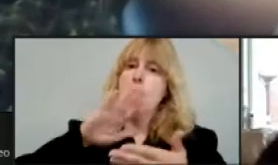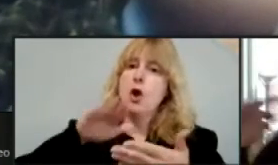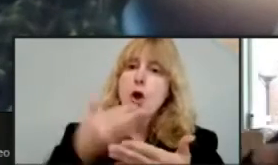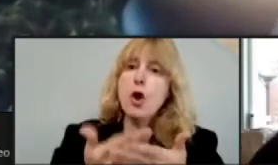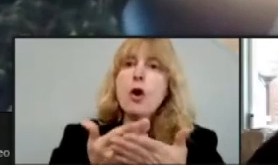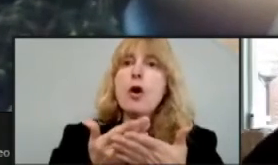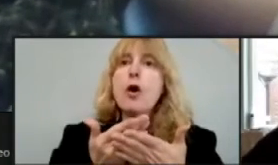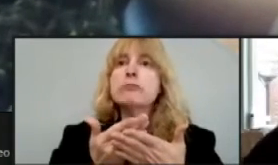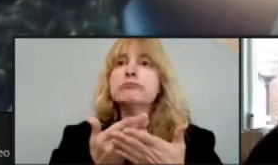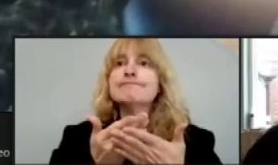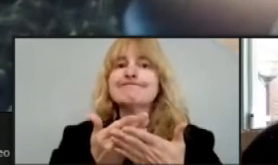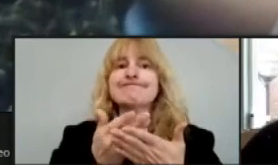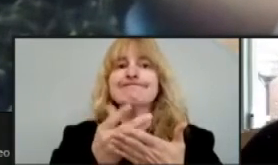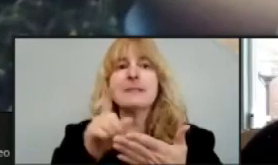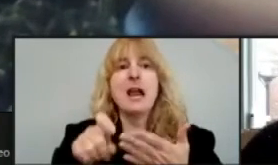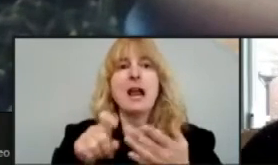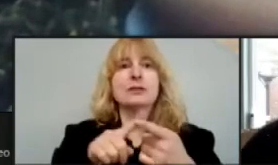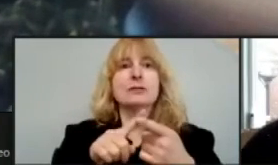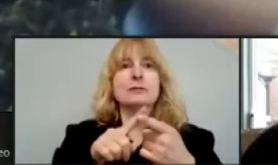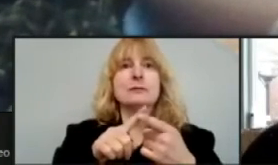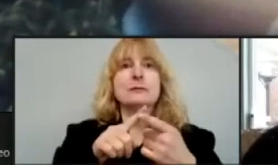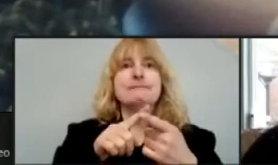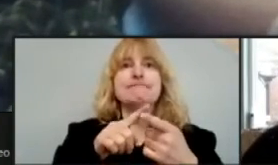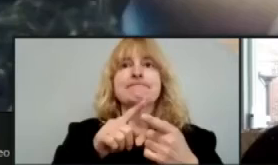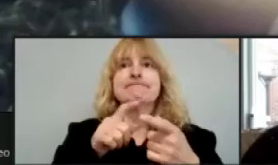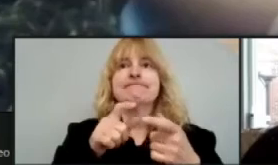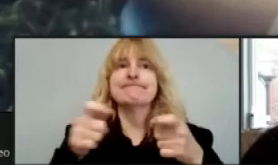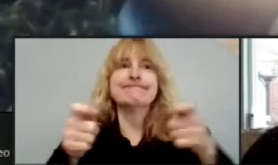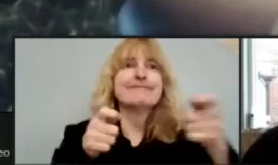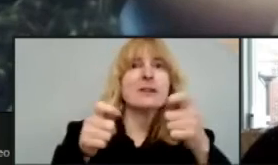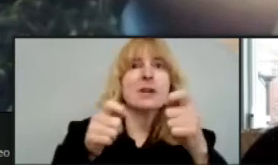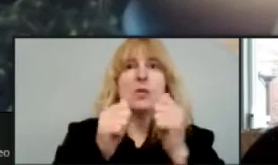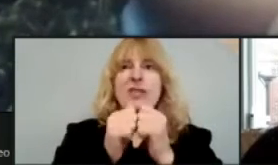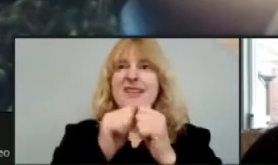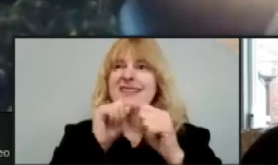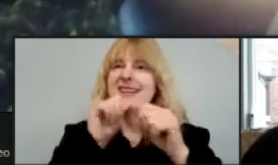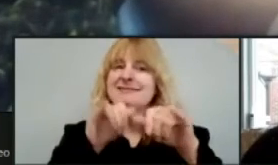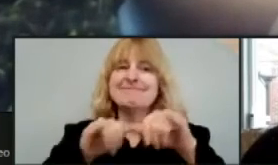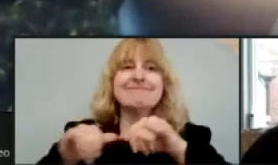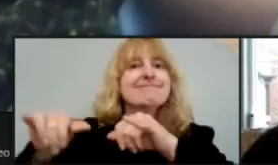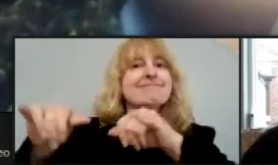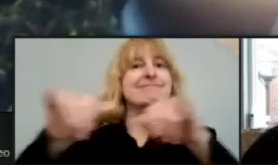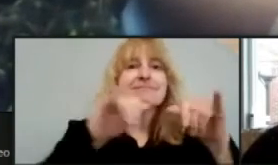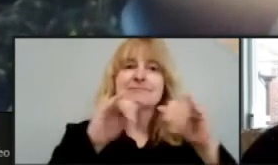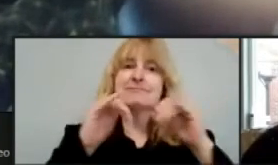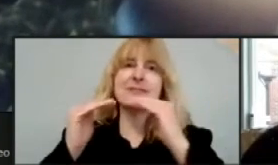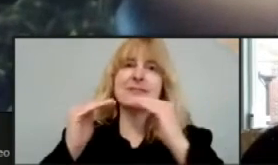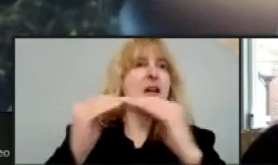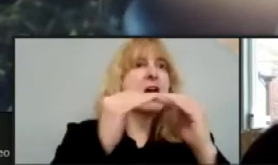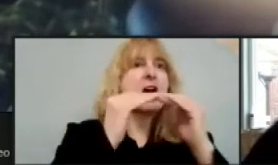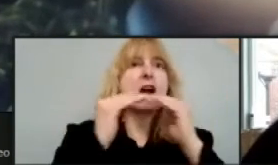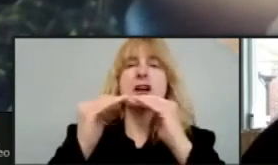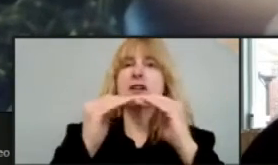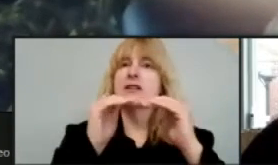dealing with the inconsistencies of fairness, equality, racial justice, social